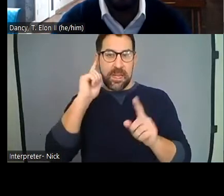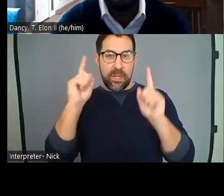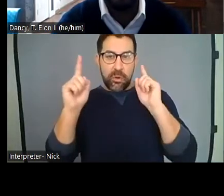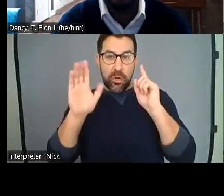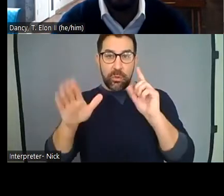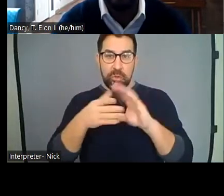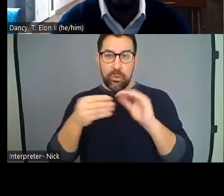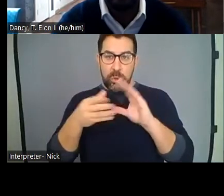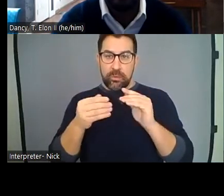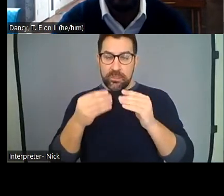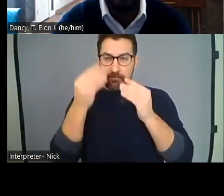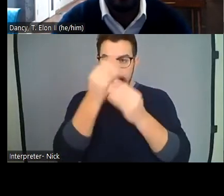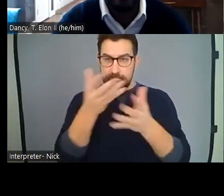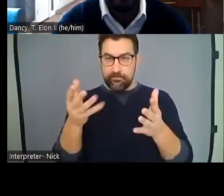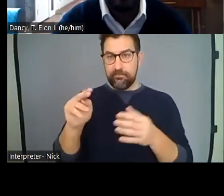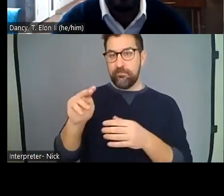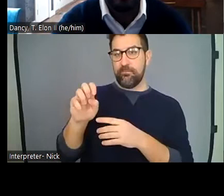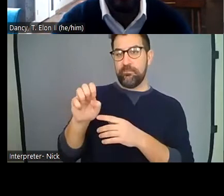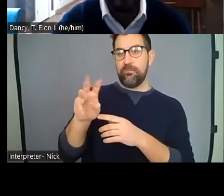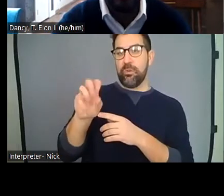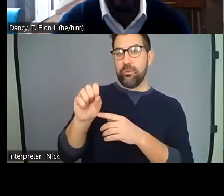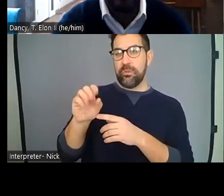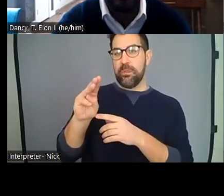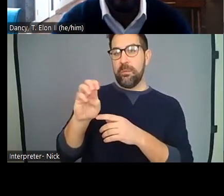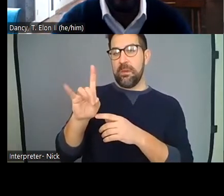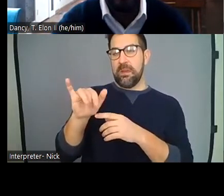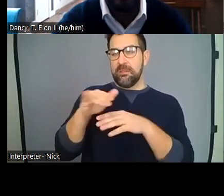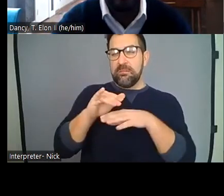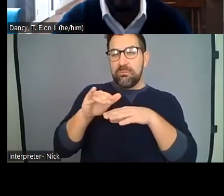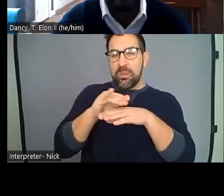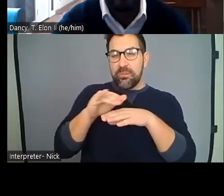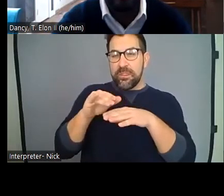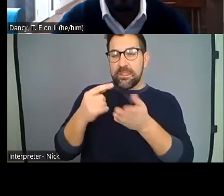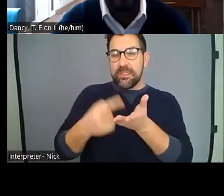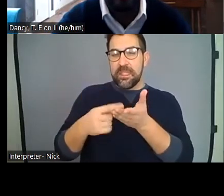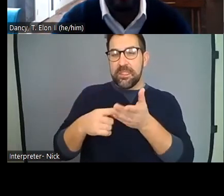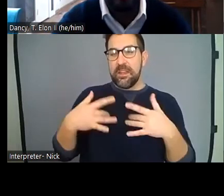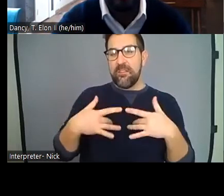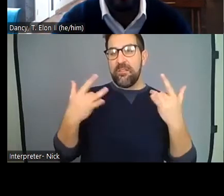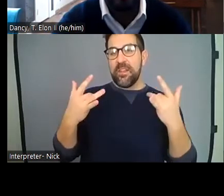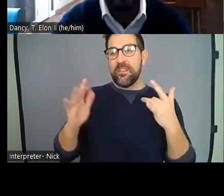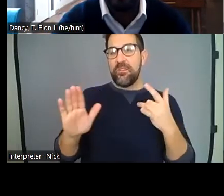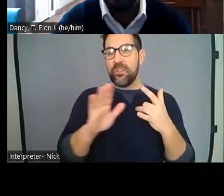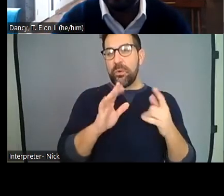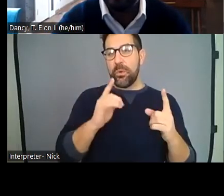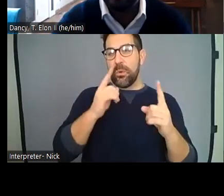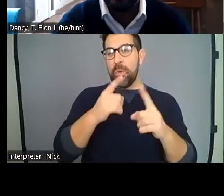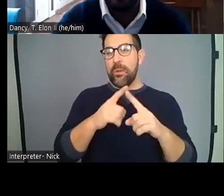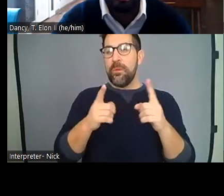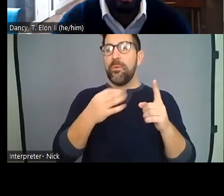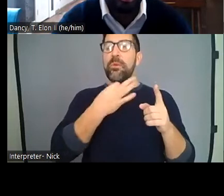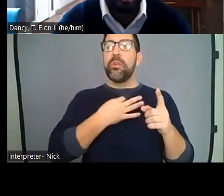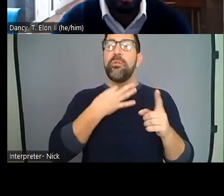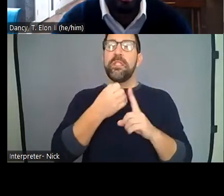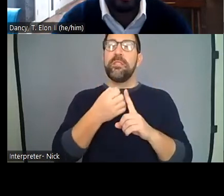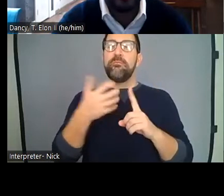directly. We know the news media has been sort of briefly covering events related to your efforts, but we're curious